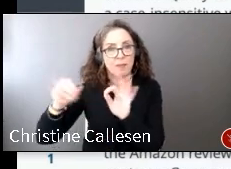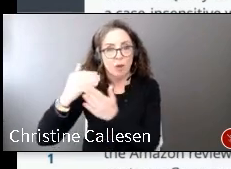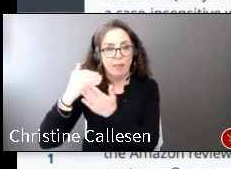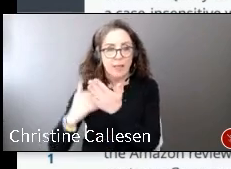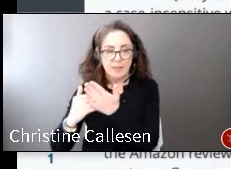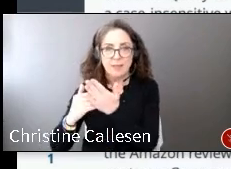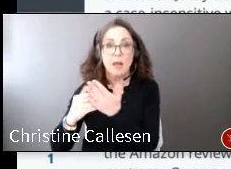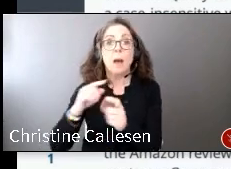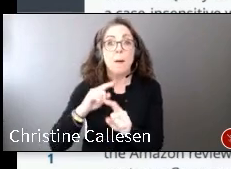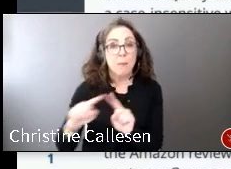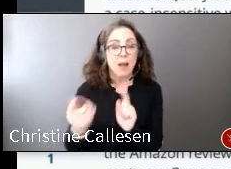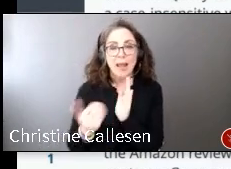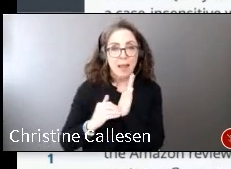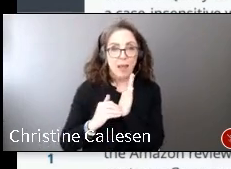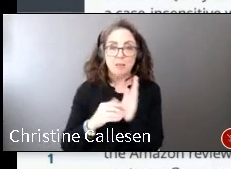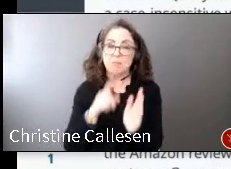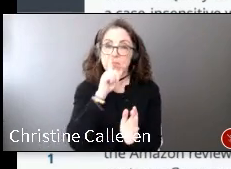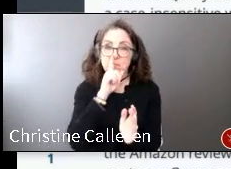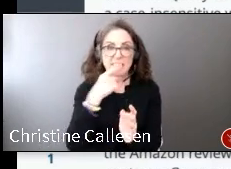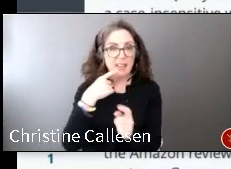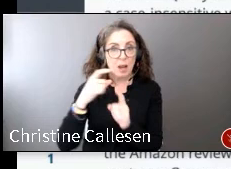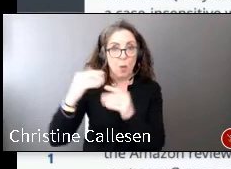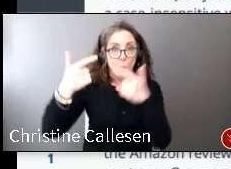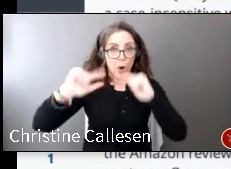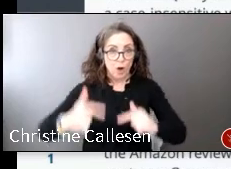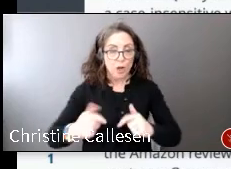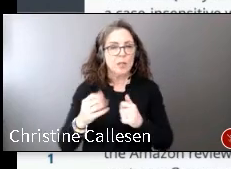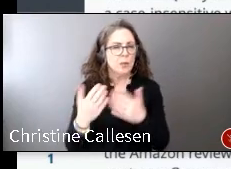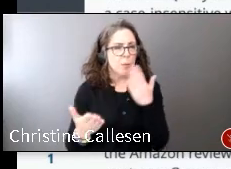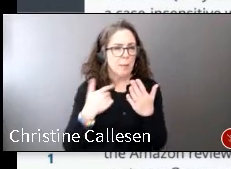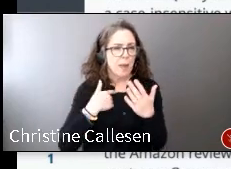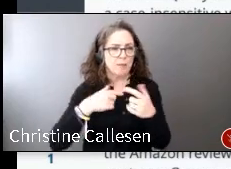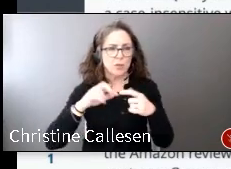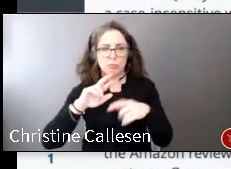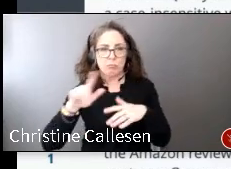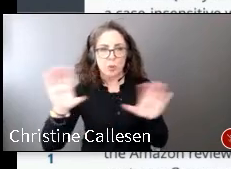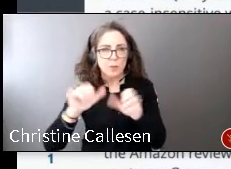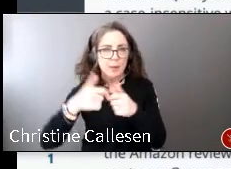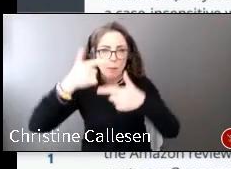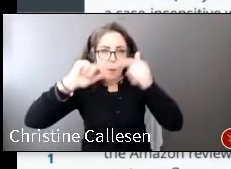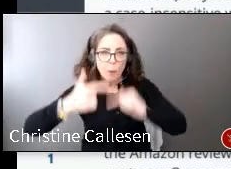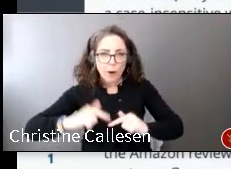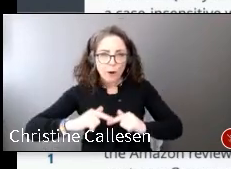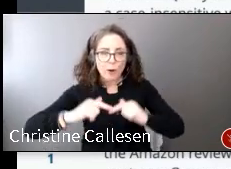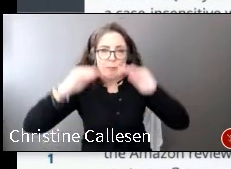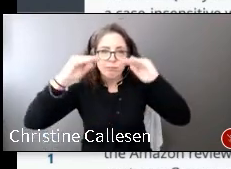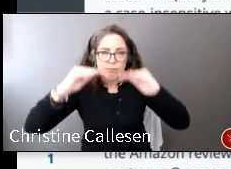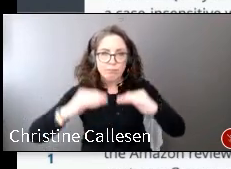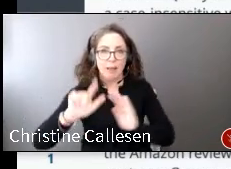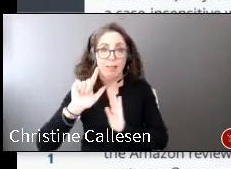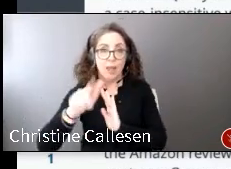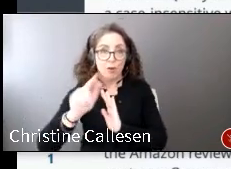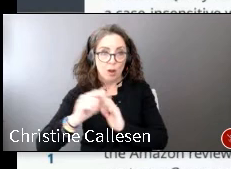But again, they didn't say it's order, so we might have to do some ordering later on. And